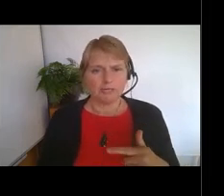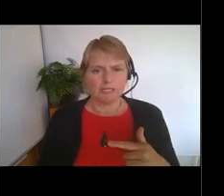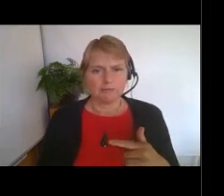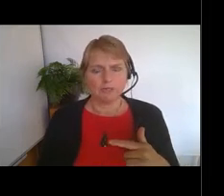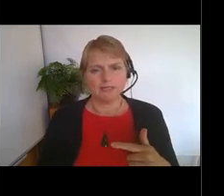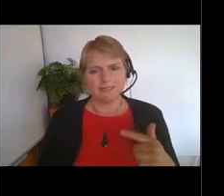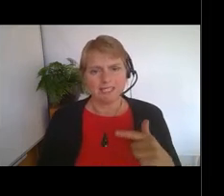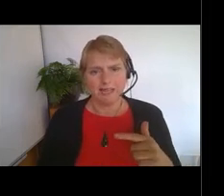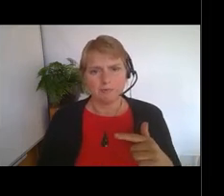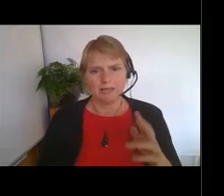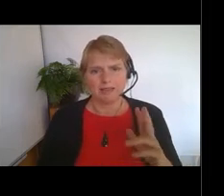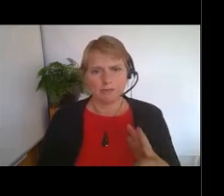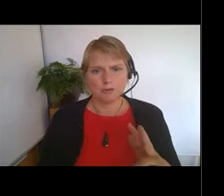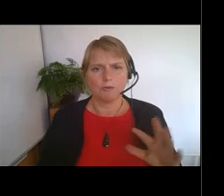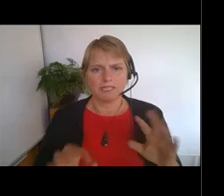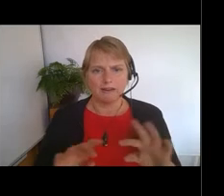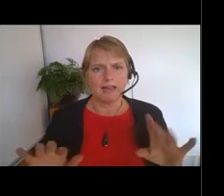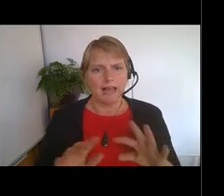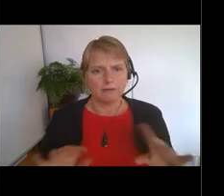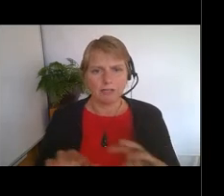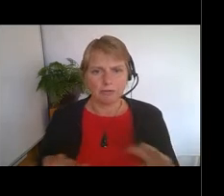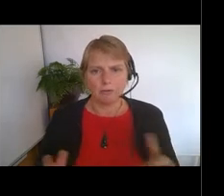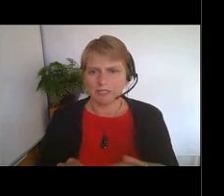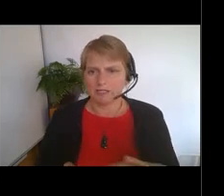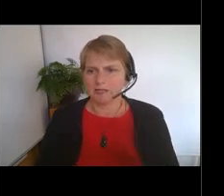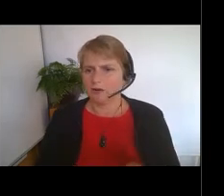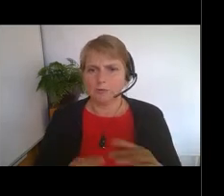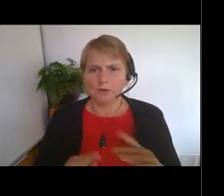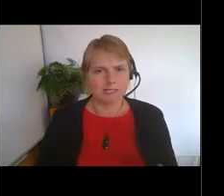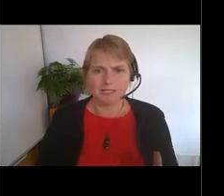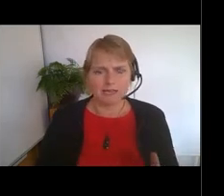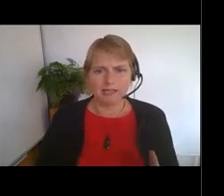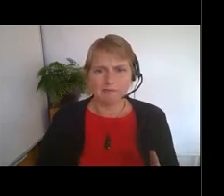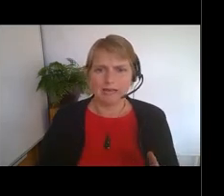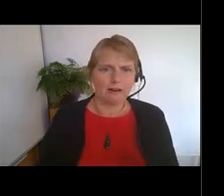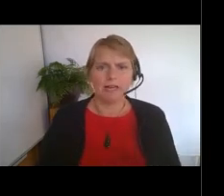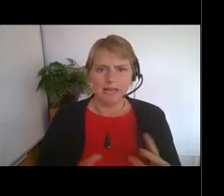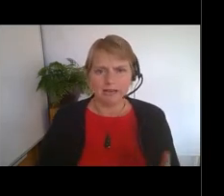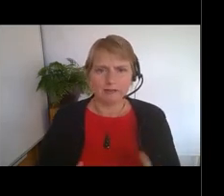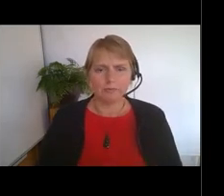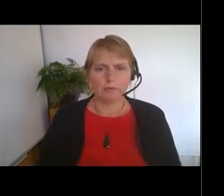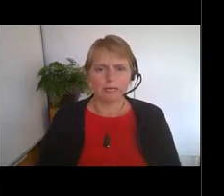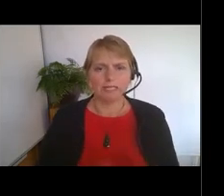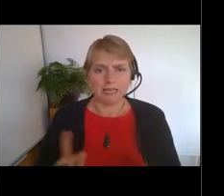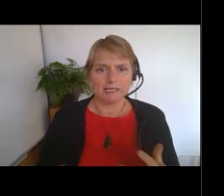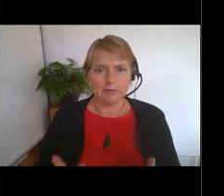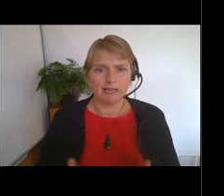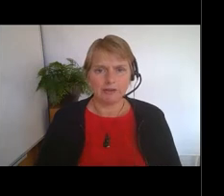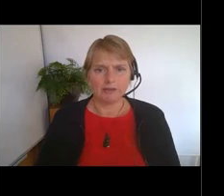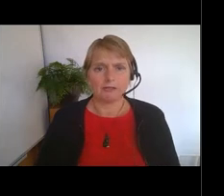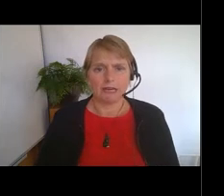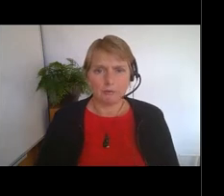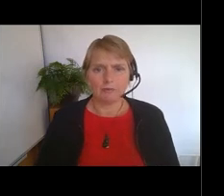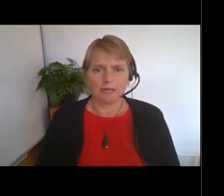the questions box. There's a tab there, drop it down and write your questions. We can start taking them now and we will be taking as